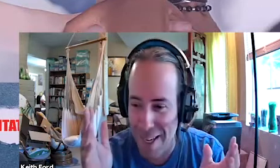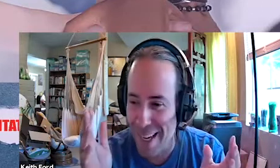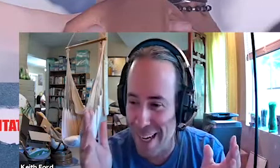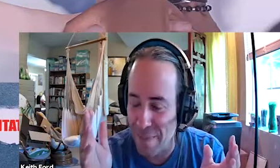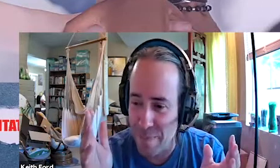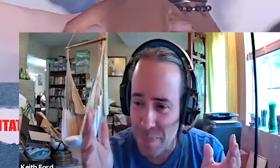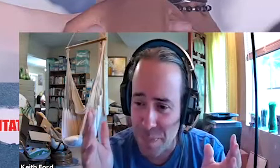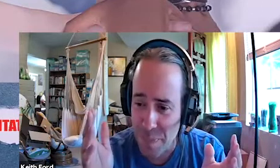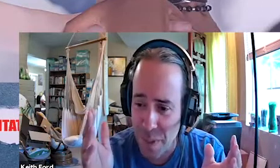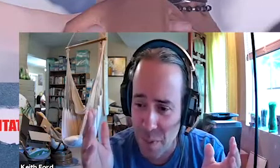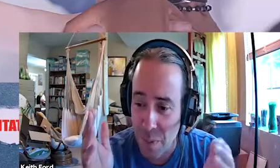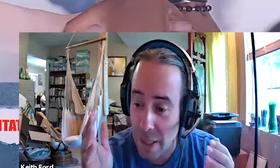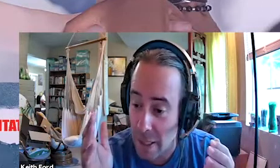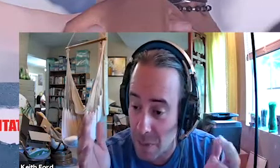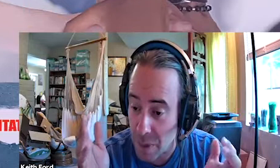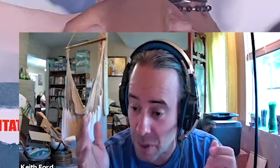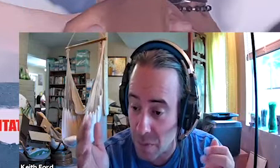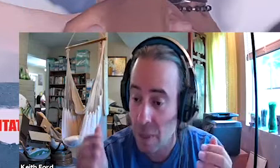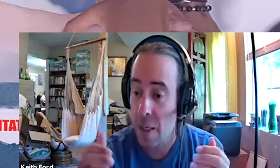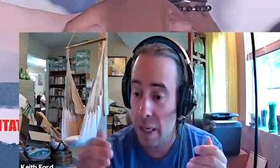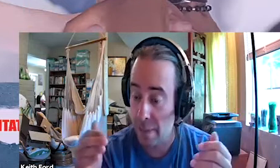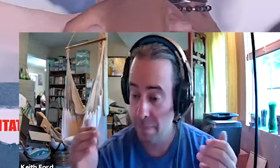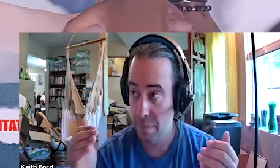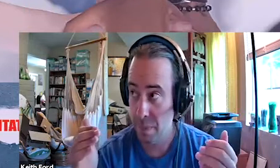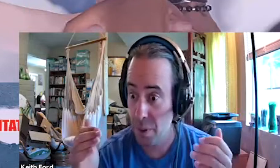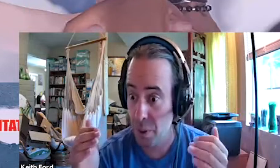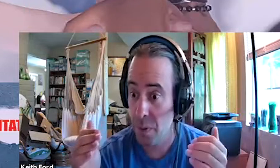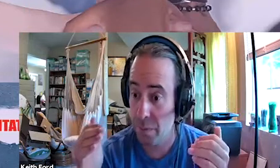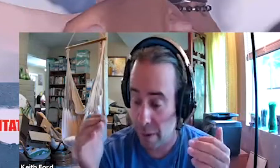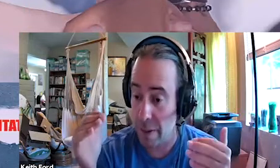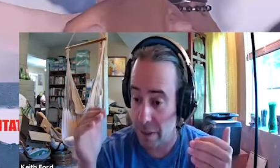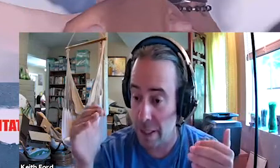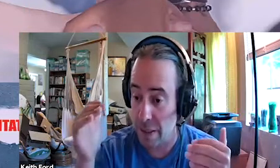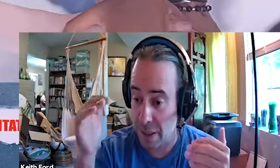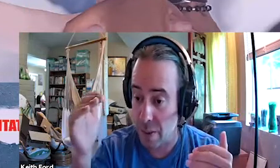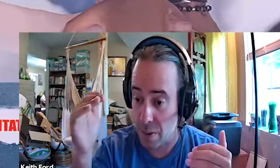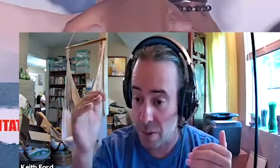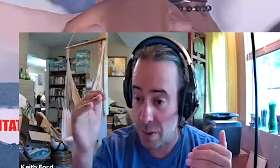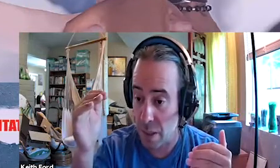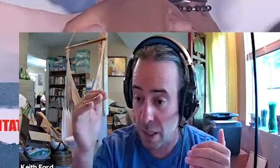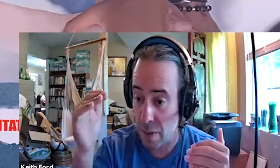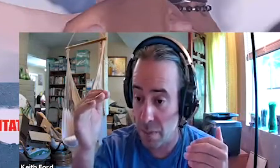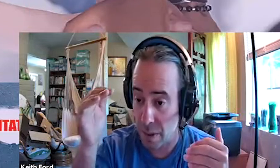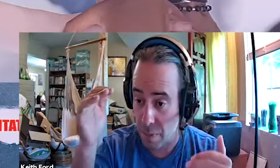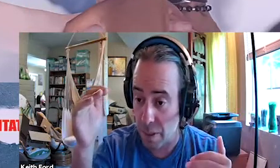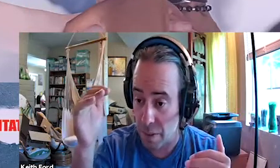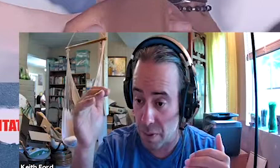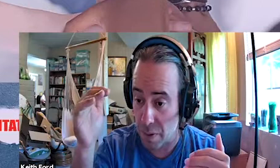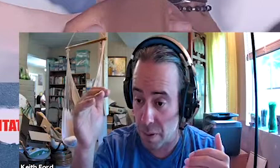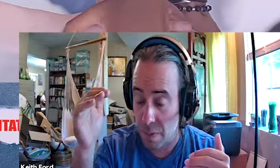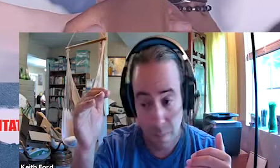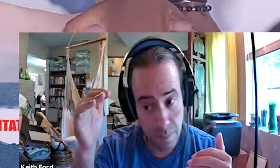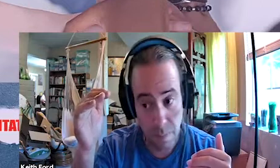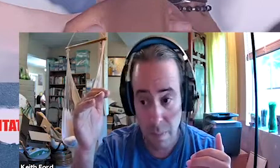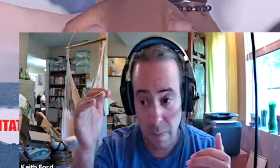anyway, we recognize that we serve 2 very distinct tiers of